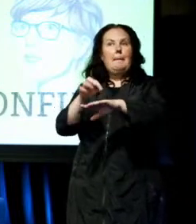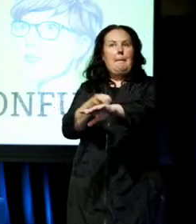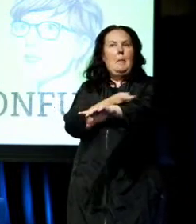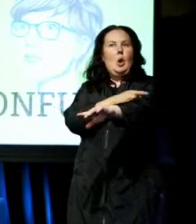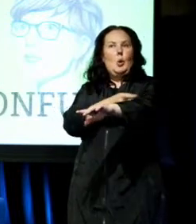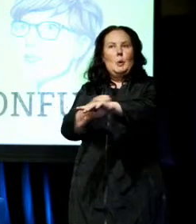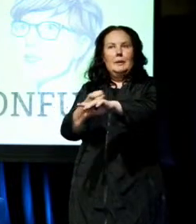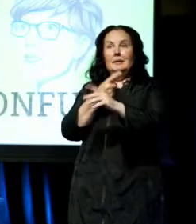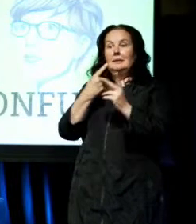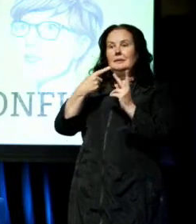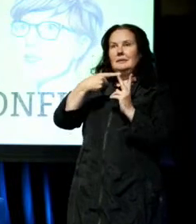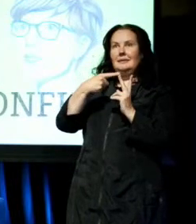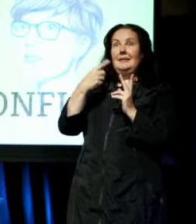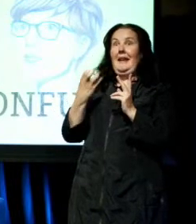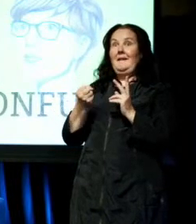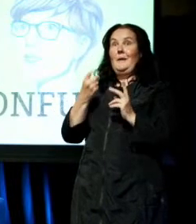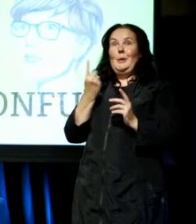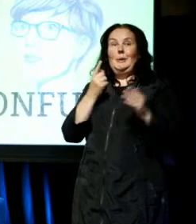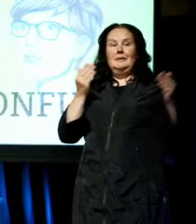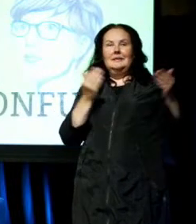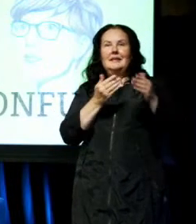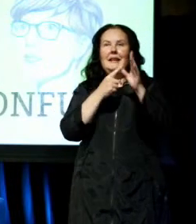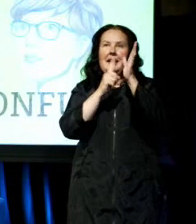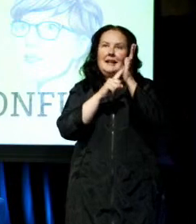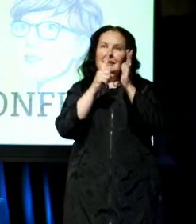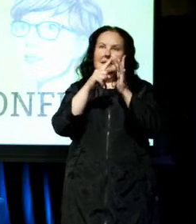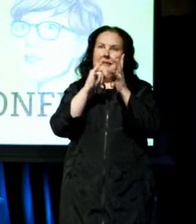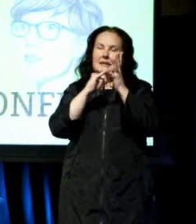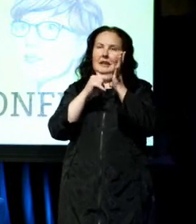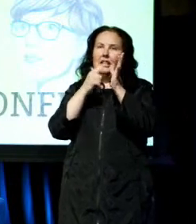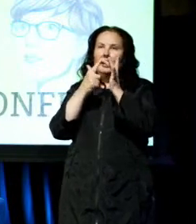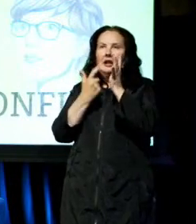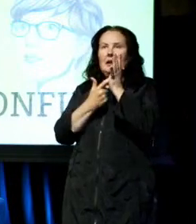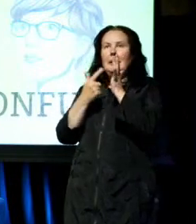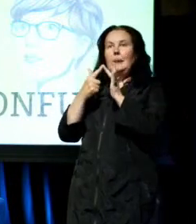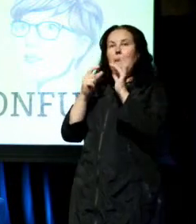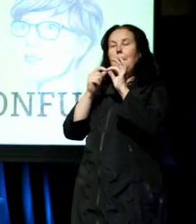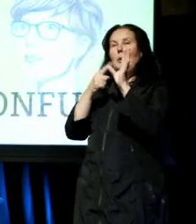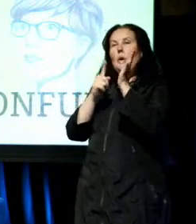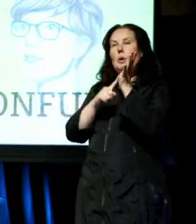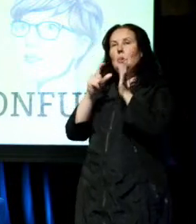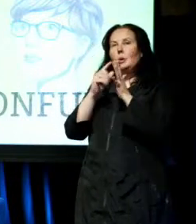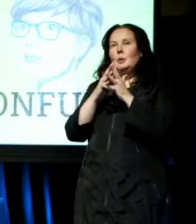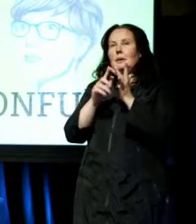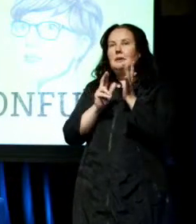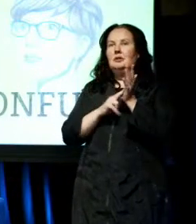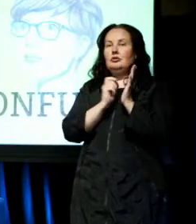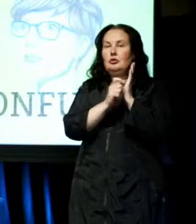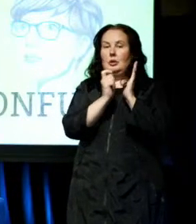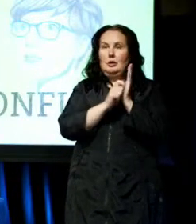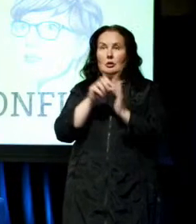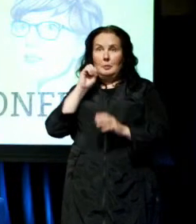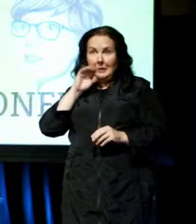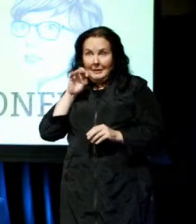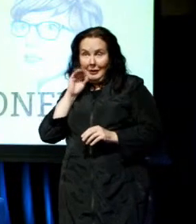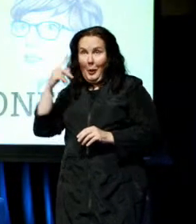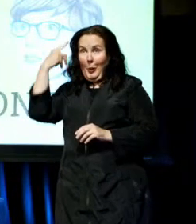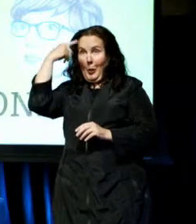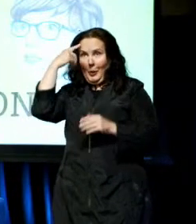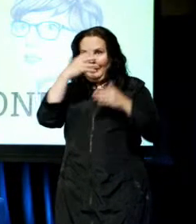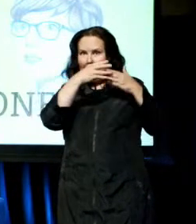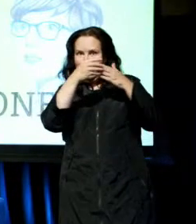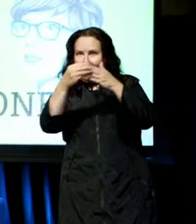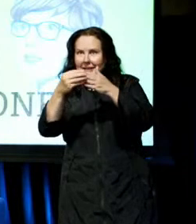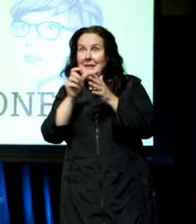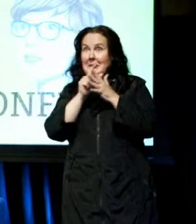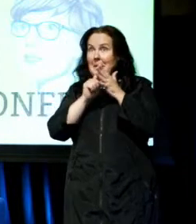have here in the middle, Alistair Baldwin. Hello. Is a writer, comedian, thought leader, disabled ingenue, he wrote